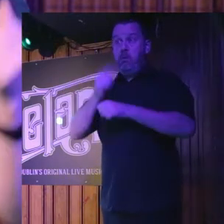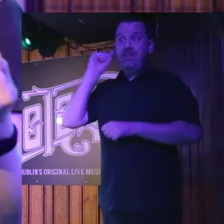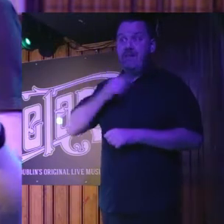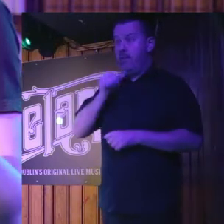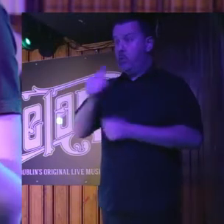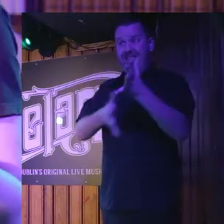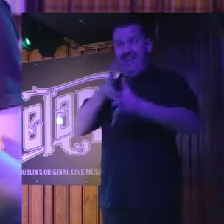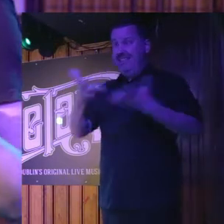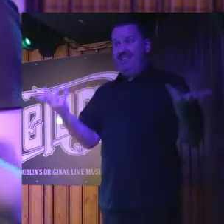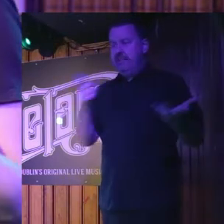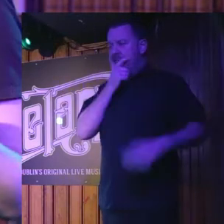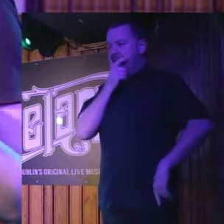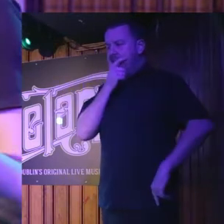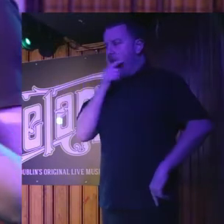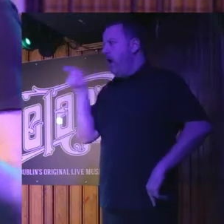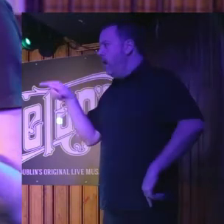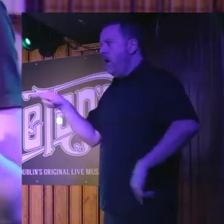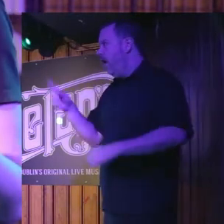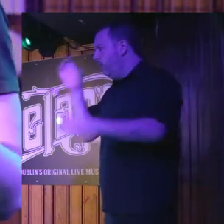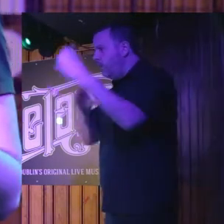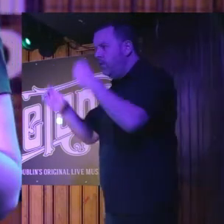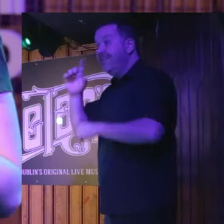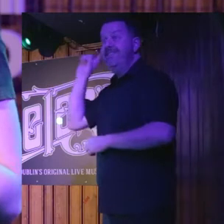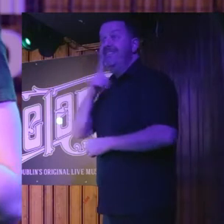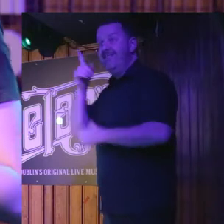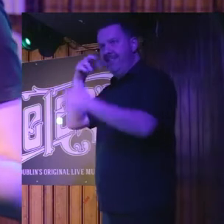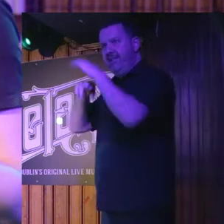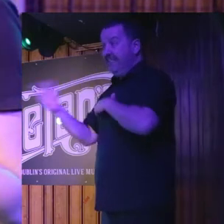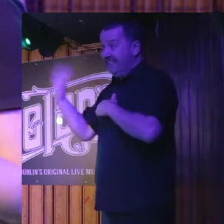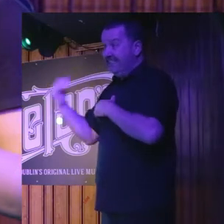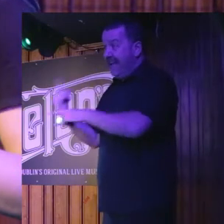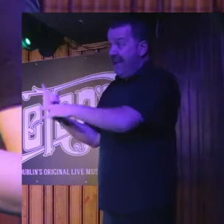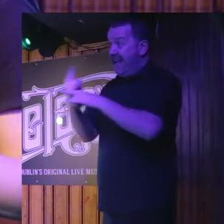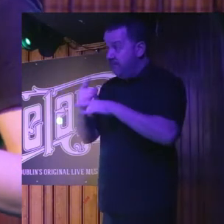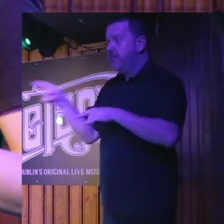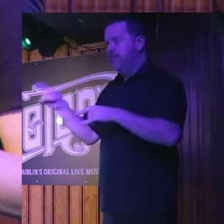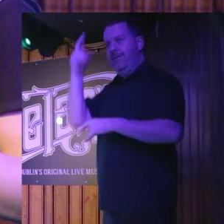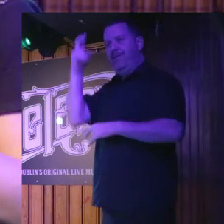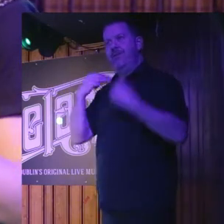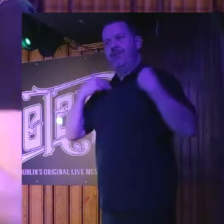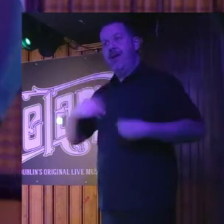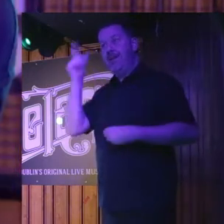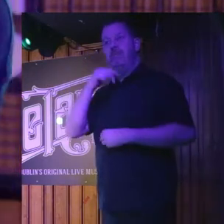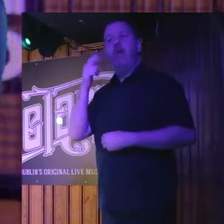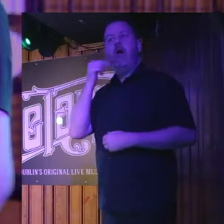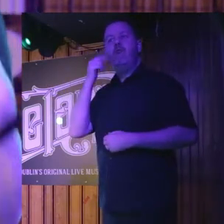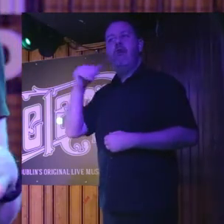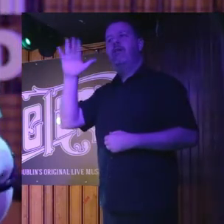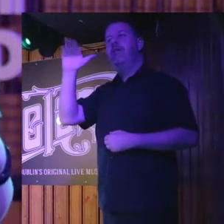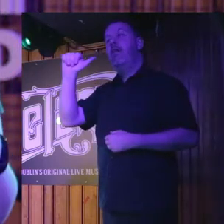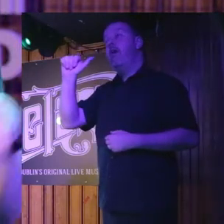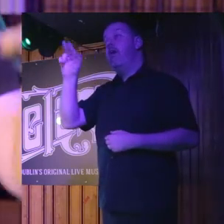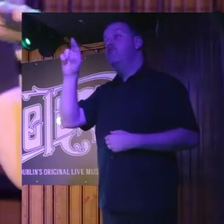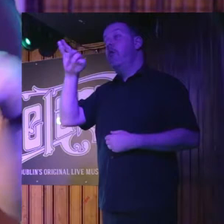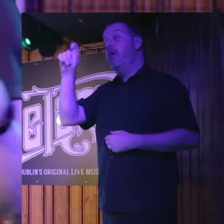So in his wisdom, he thought, I'll get a deaf teacher to come and help me with this. So he brought a French man called Laurent Clerc from France back